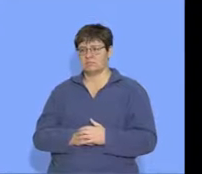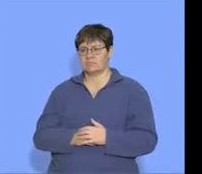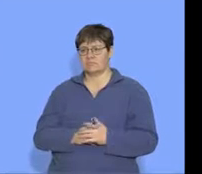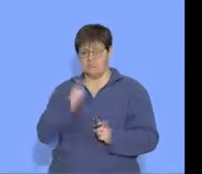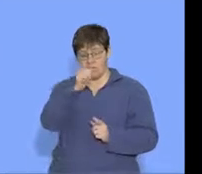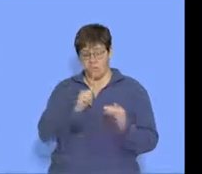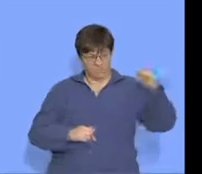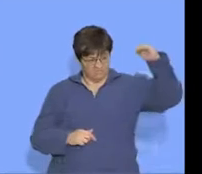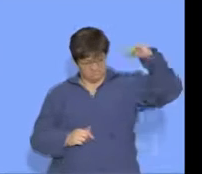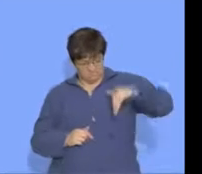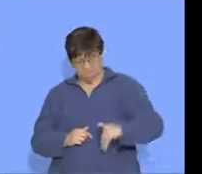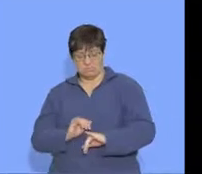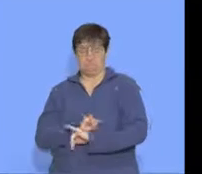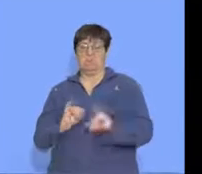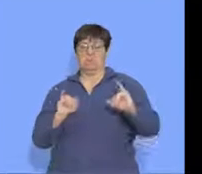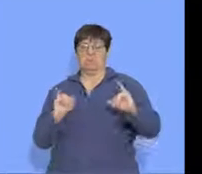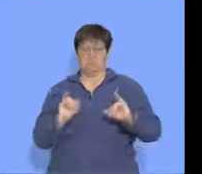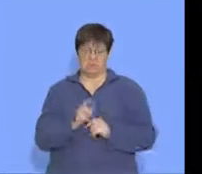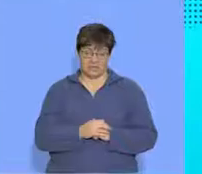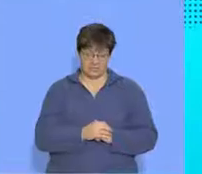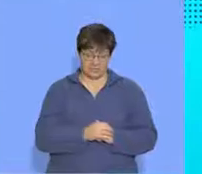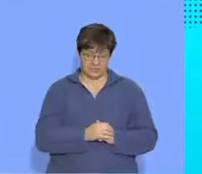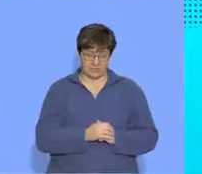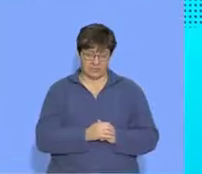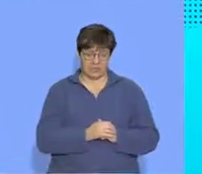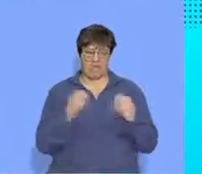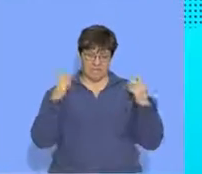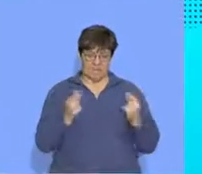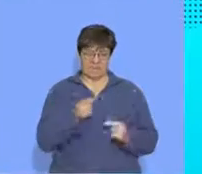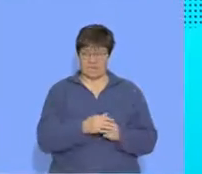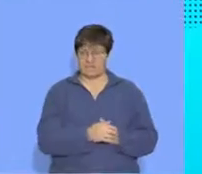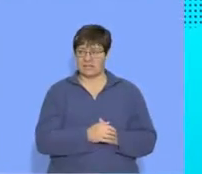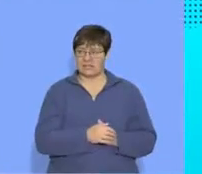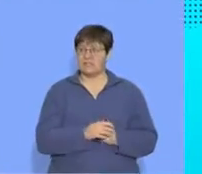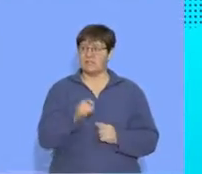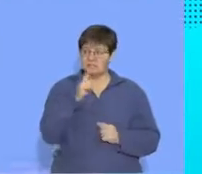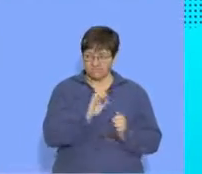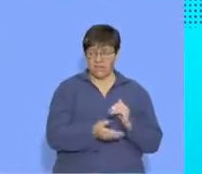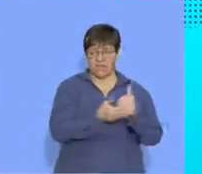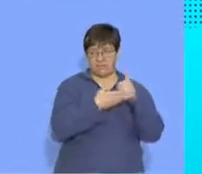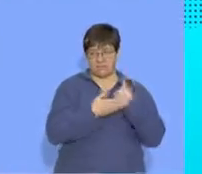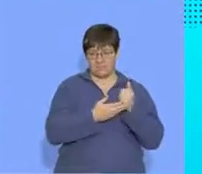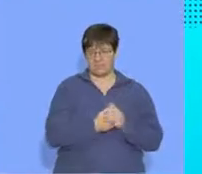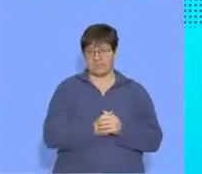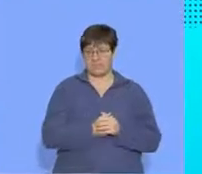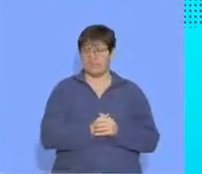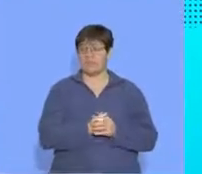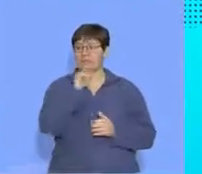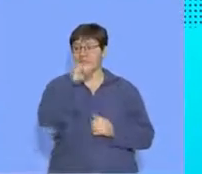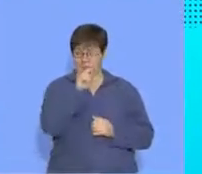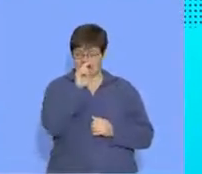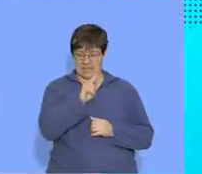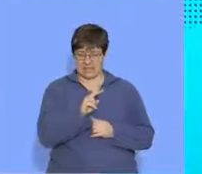more drastic decrease. So we see a quick decrease, and that's essentially what's going to help us. So yes, we do see a